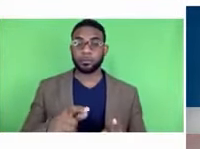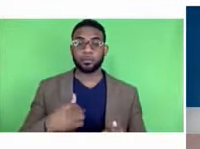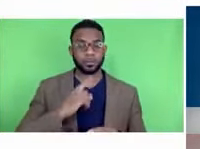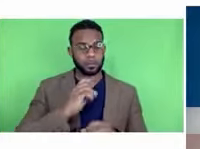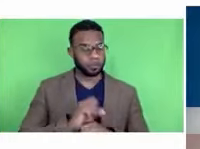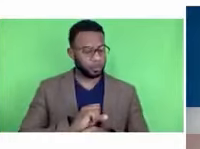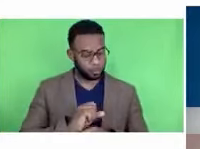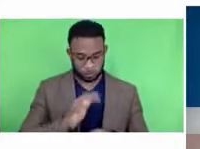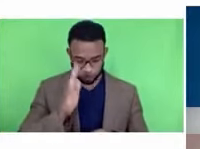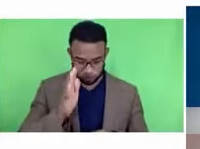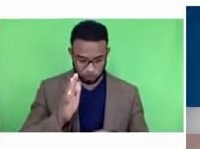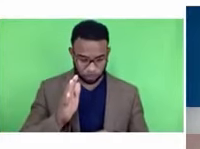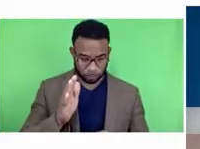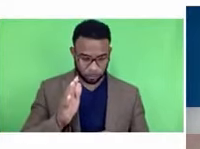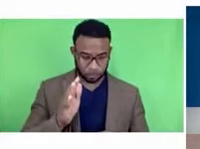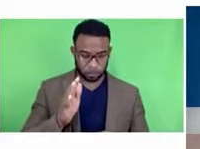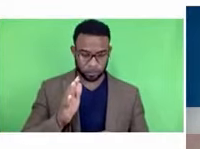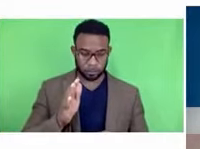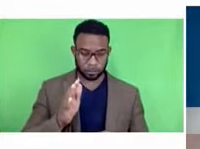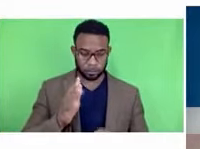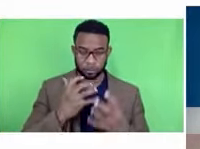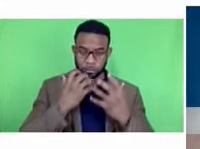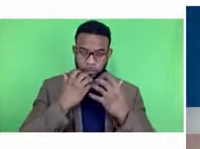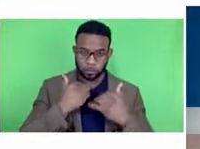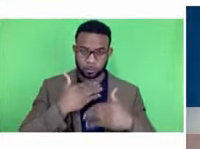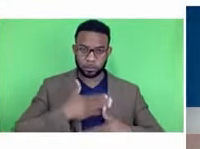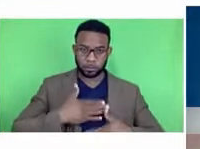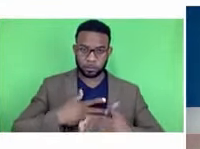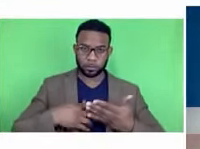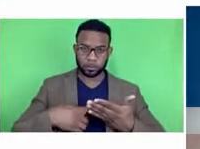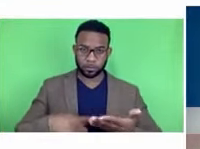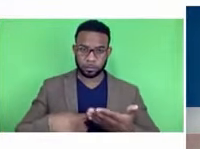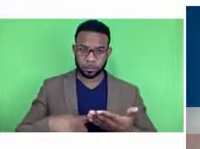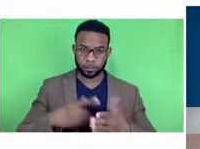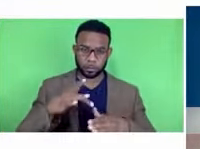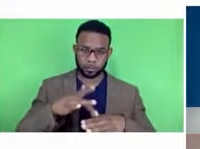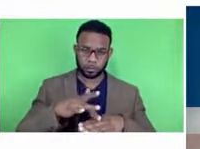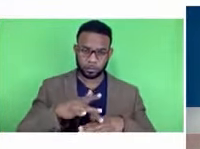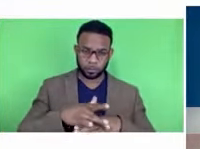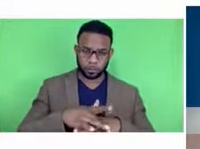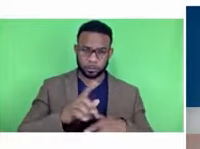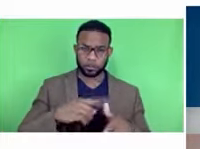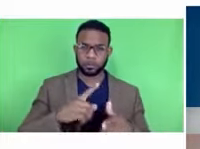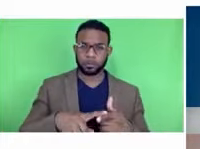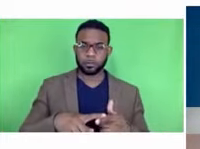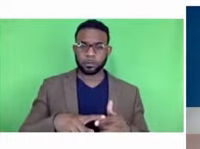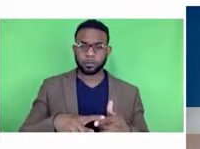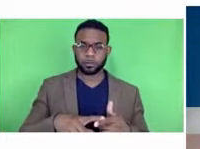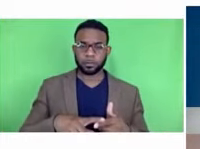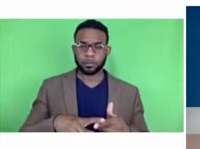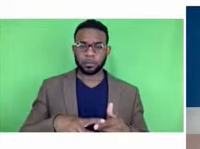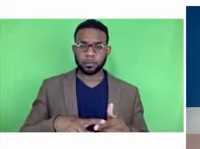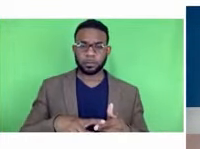would, you know, value and appreciate a conversation early on. And then, you know, we do a job shadow here, which I think